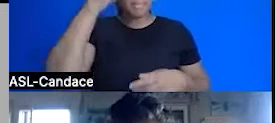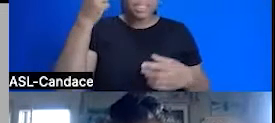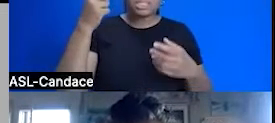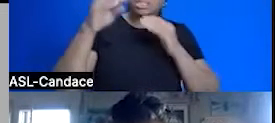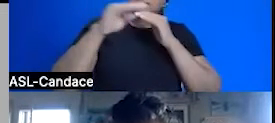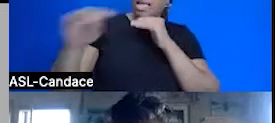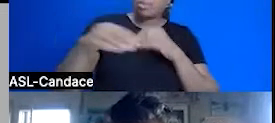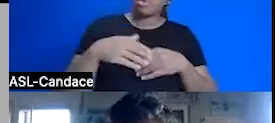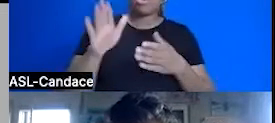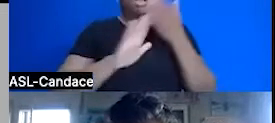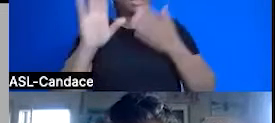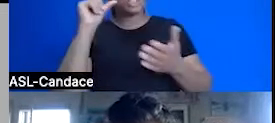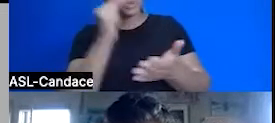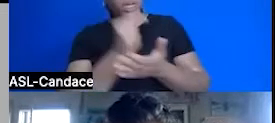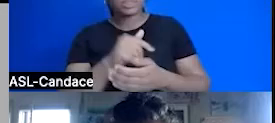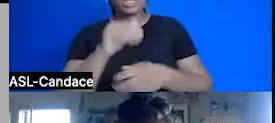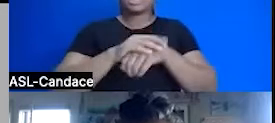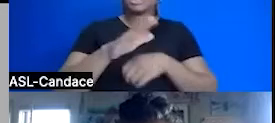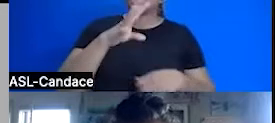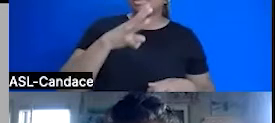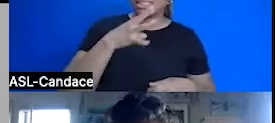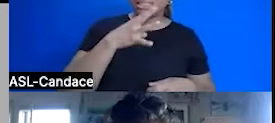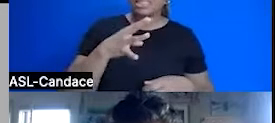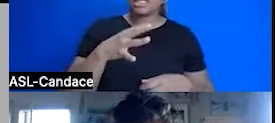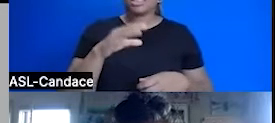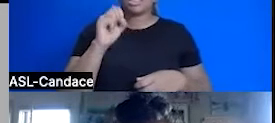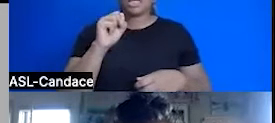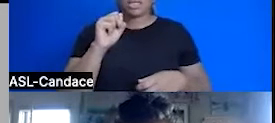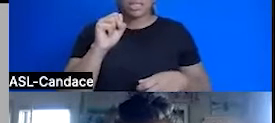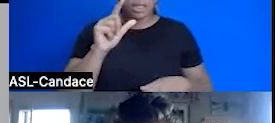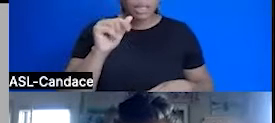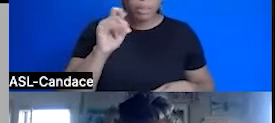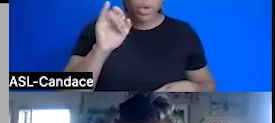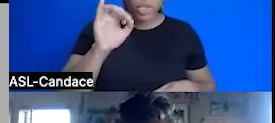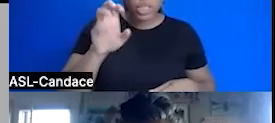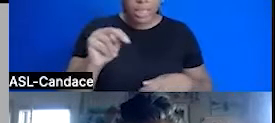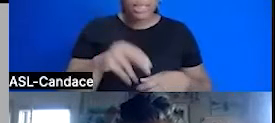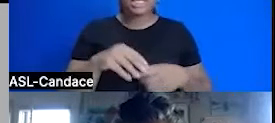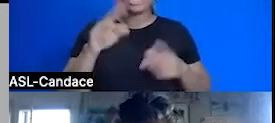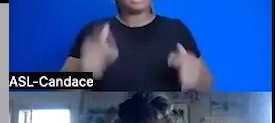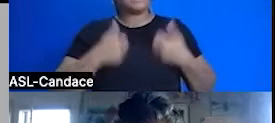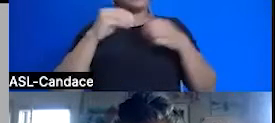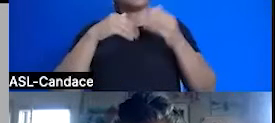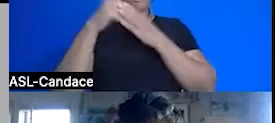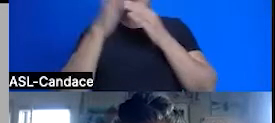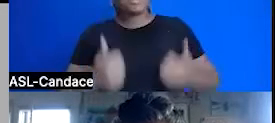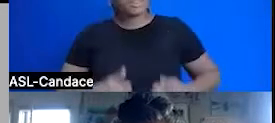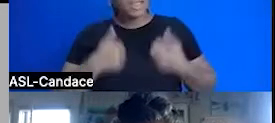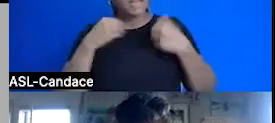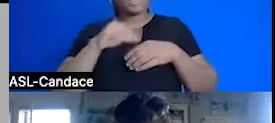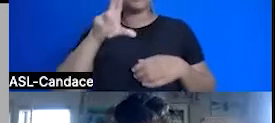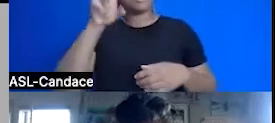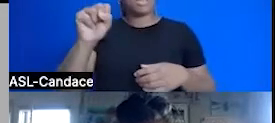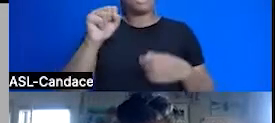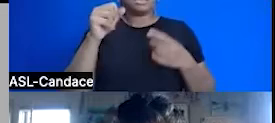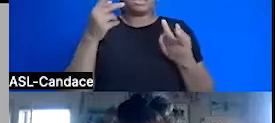stable, college graduate, English speaking, Sunni Muslim person living in somewhat of a comfortable life in the United States